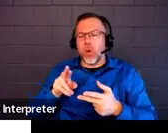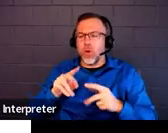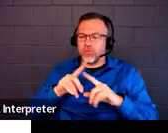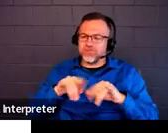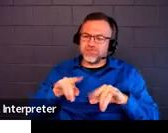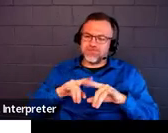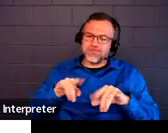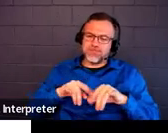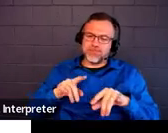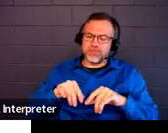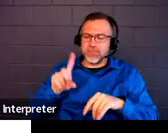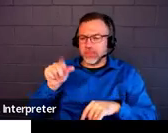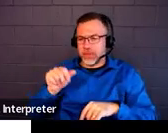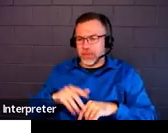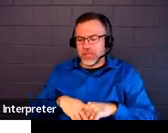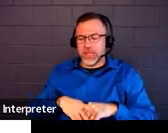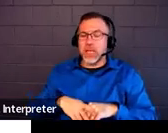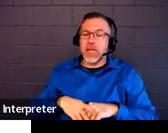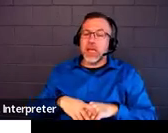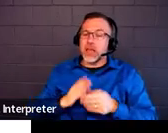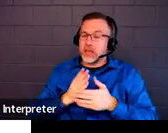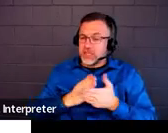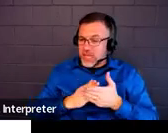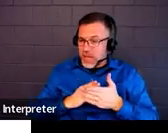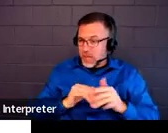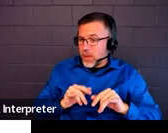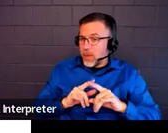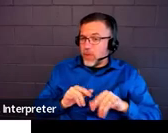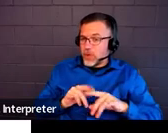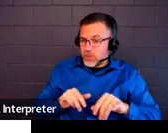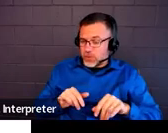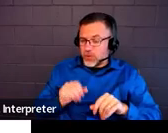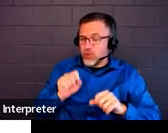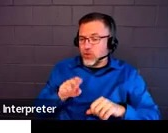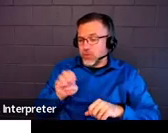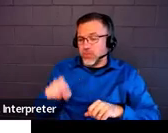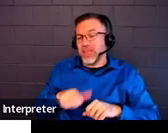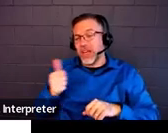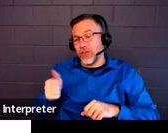there certainly, as part of those multiples, could be other disabilities involved.